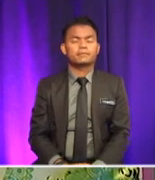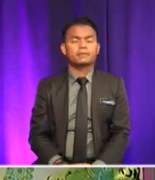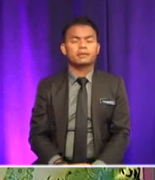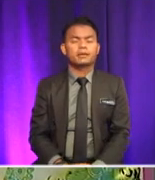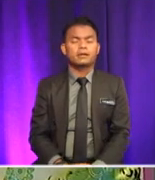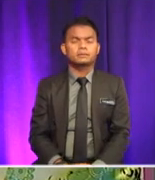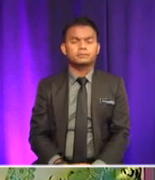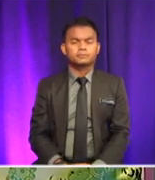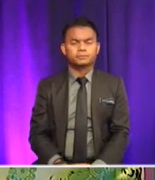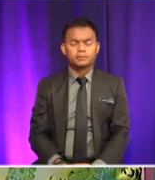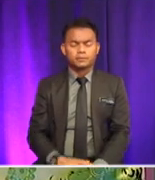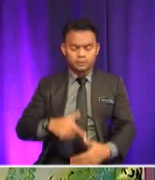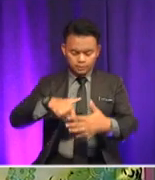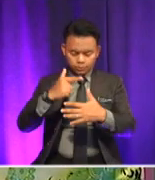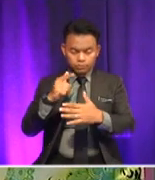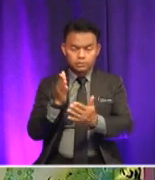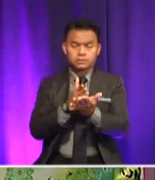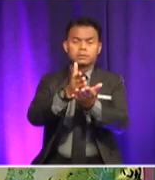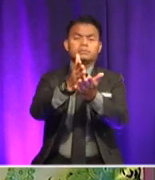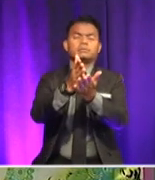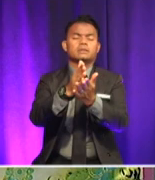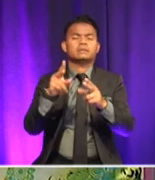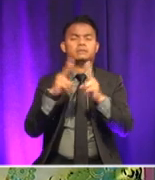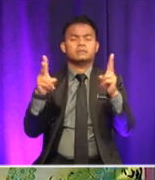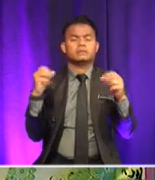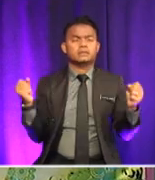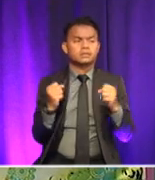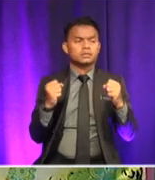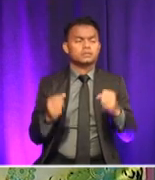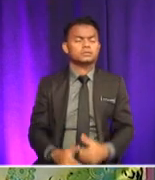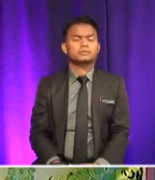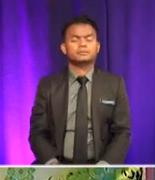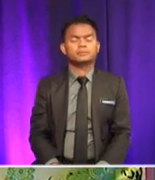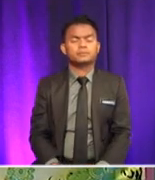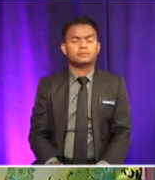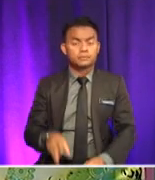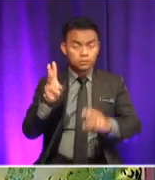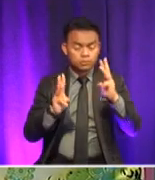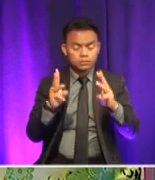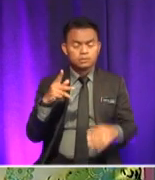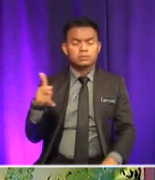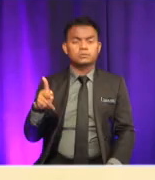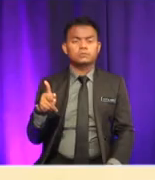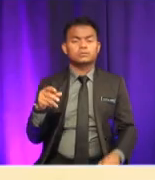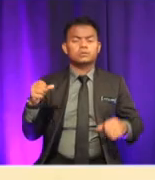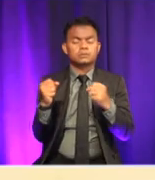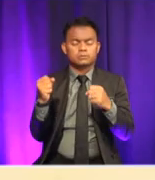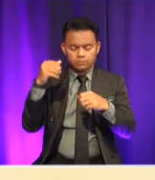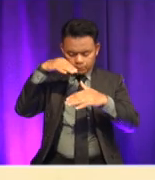submarine. Lani had lost all sense of time, even though the submarine was deep under the